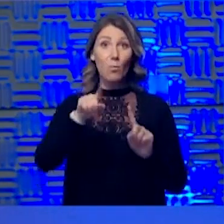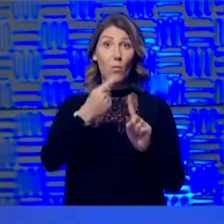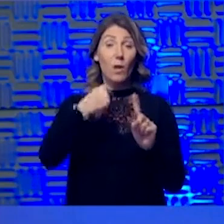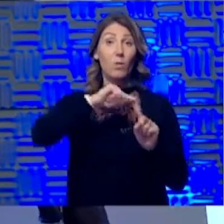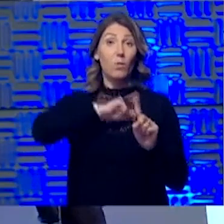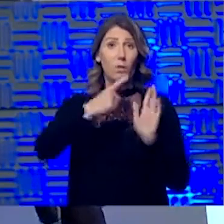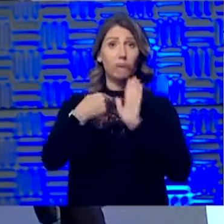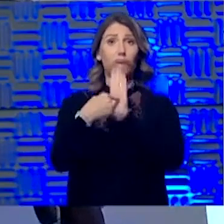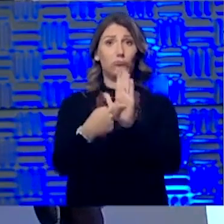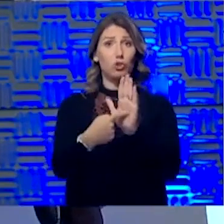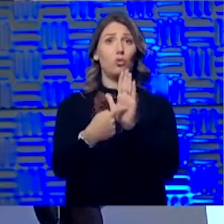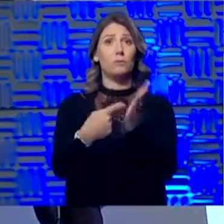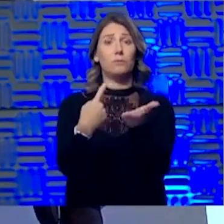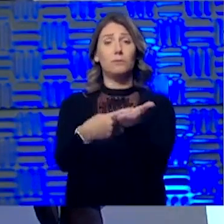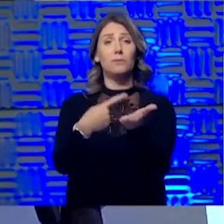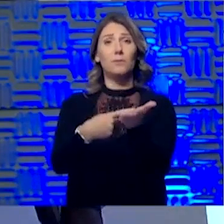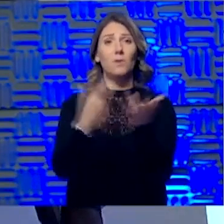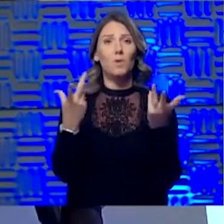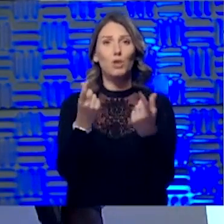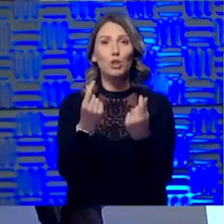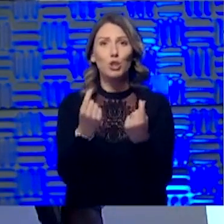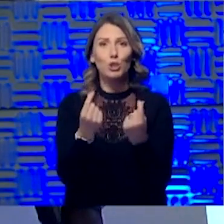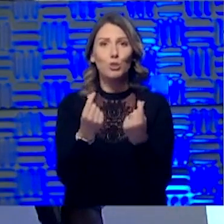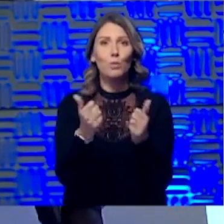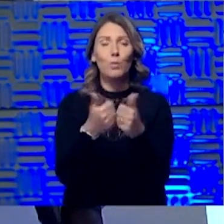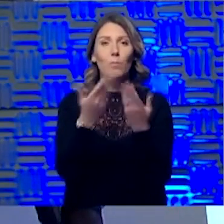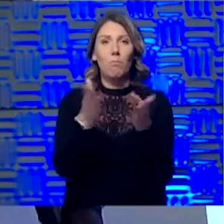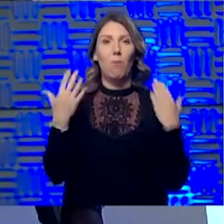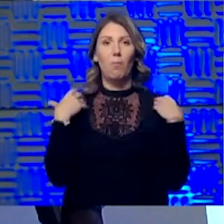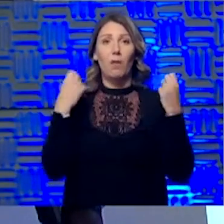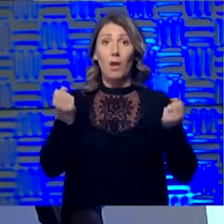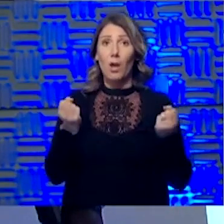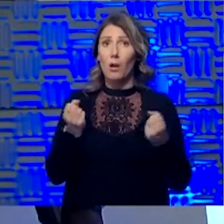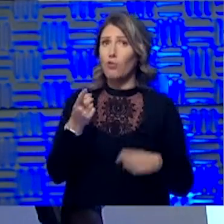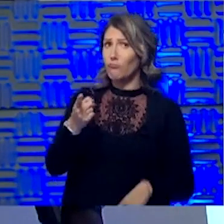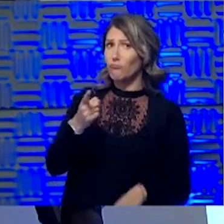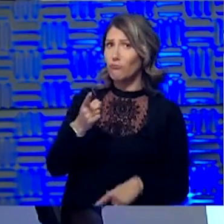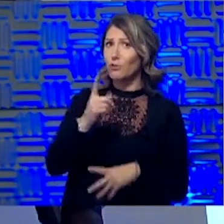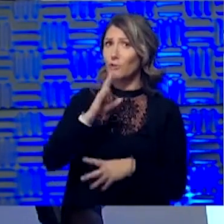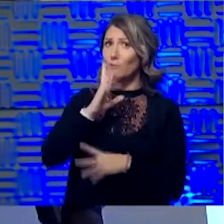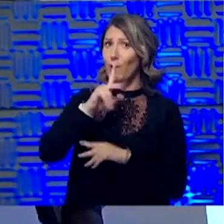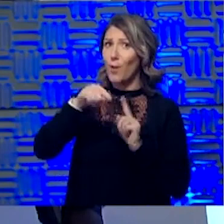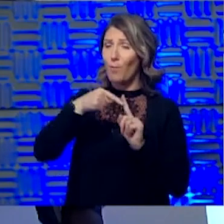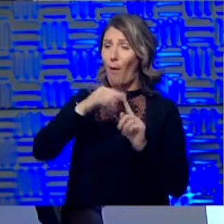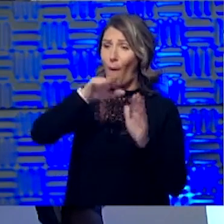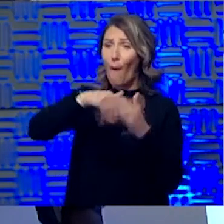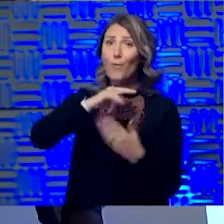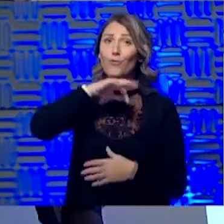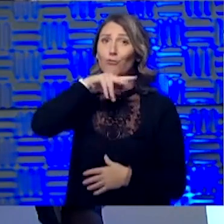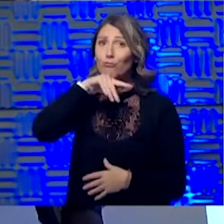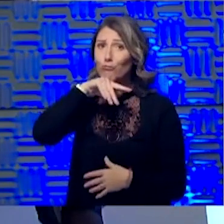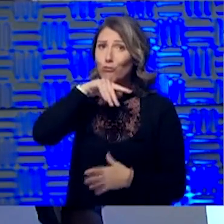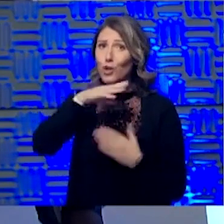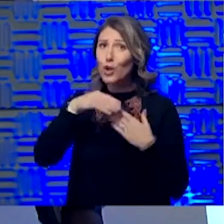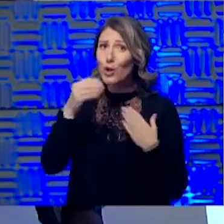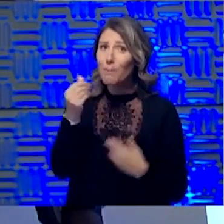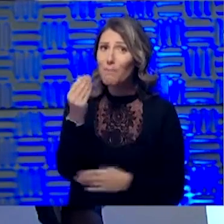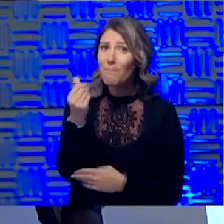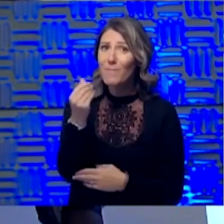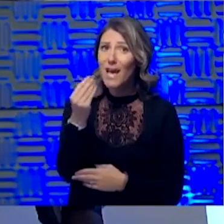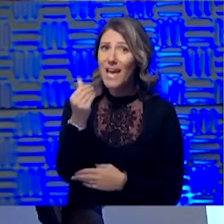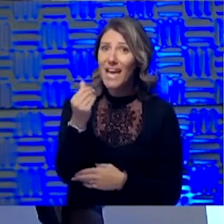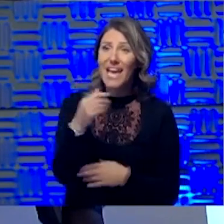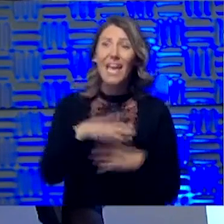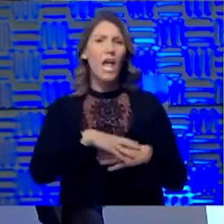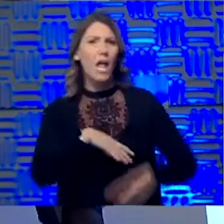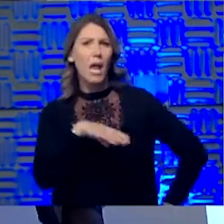point. So really, when you talk about money, you're talking all about all the dirty money that you're handling, and really what you have to do is money launder and get it. That's cleaned right. up. That's pretty good.